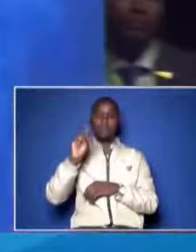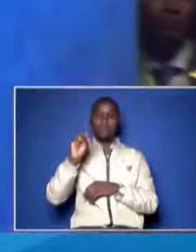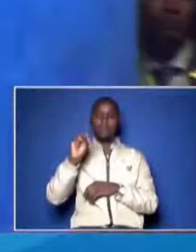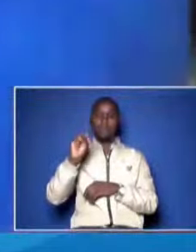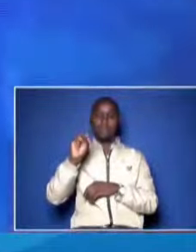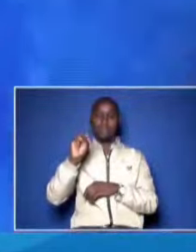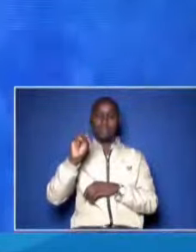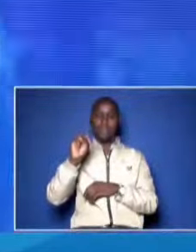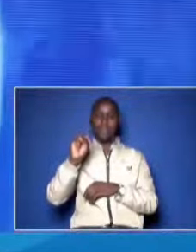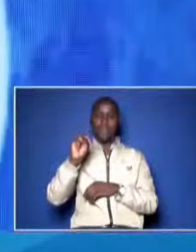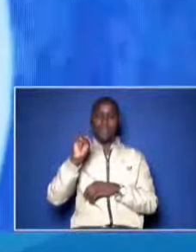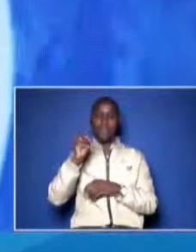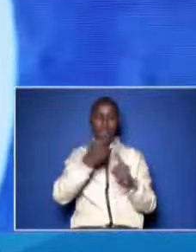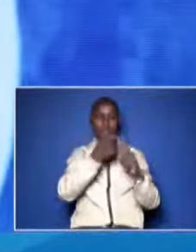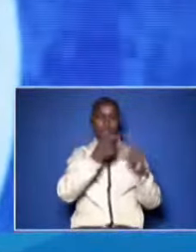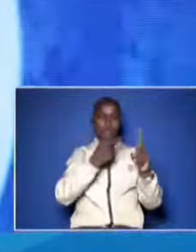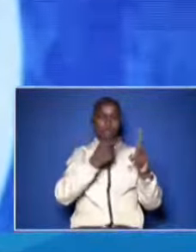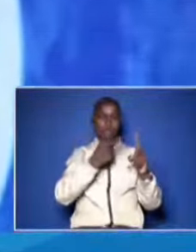the